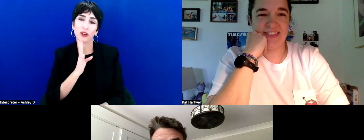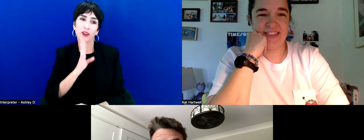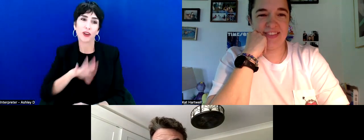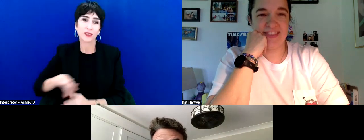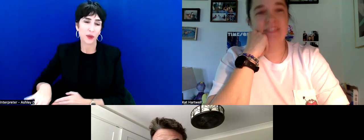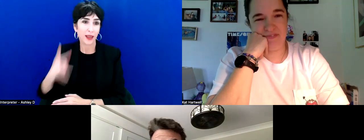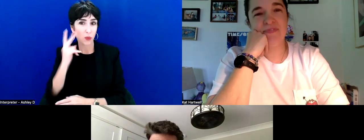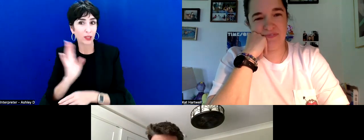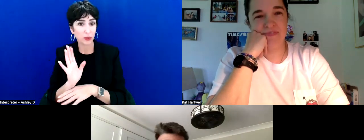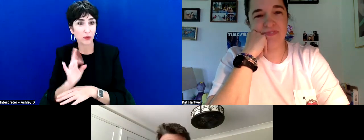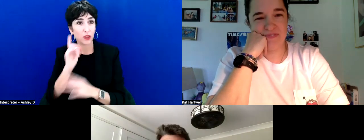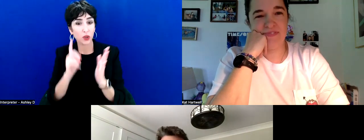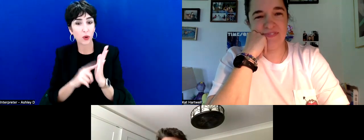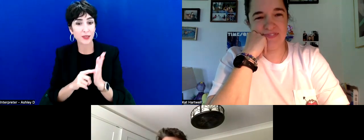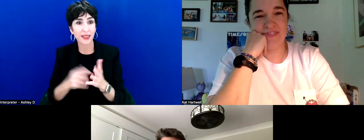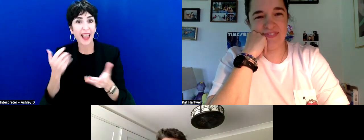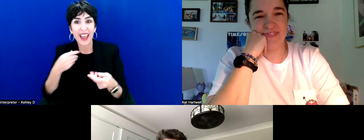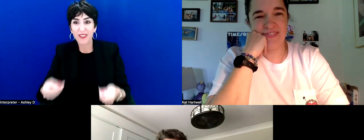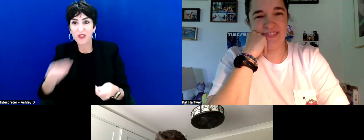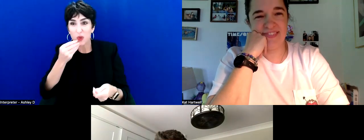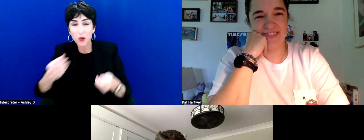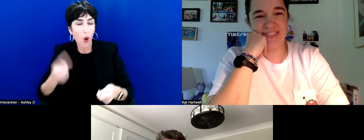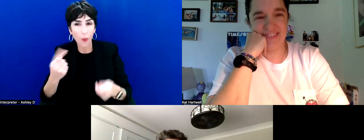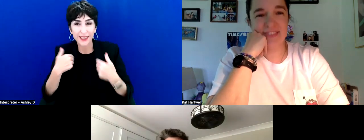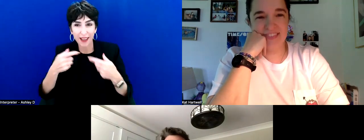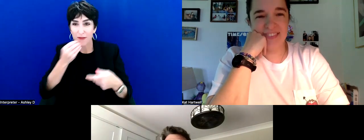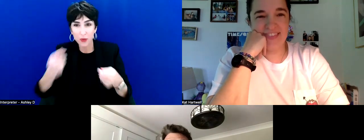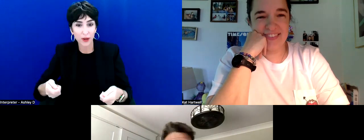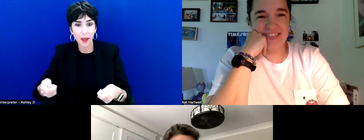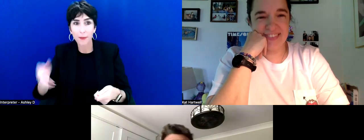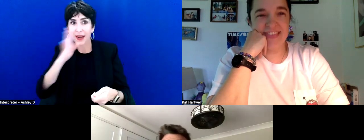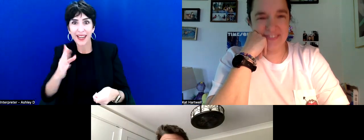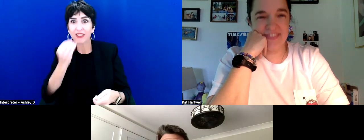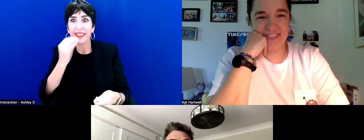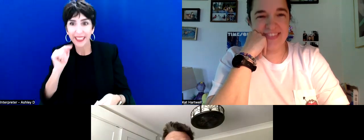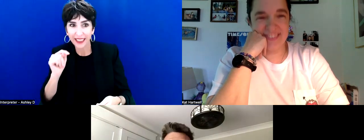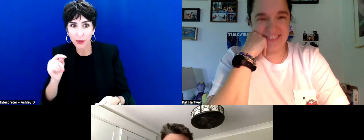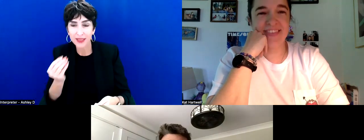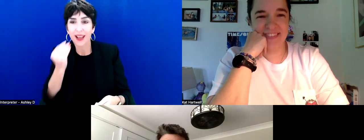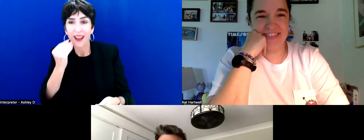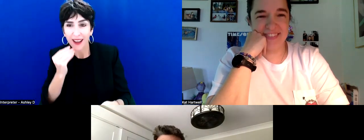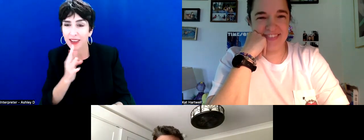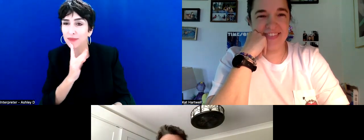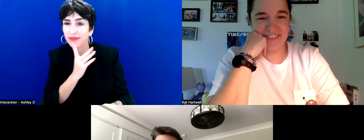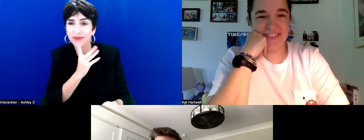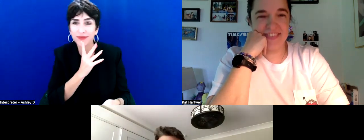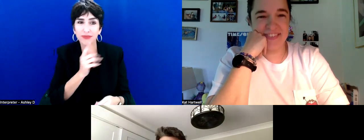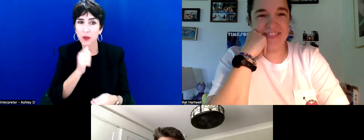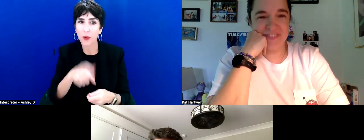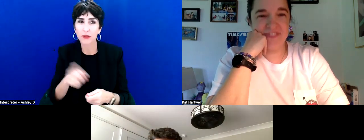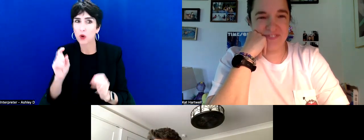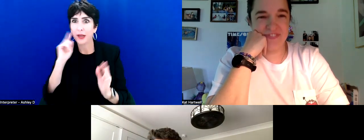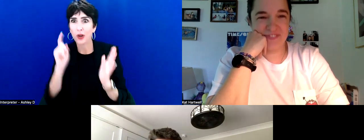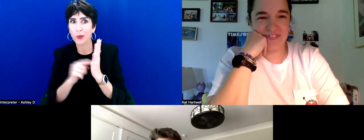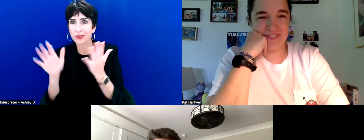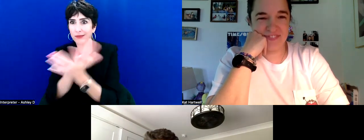watch the movie, you'll see that I'm carrying food or I always have food, but I'll always find a way to talk my way out of it. So nobody notices